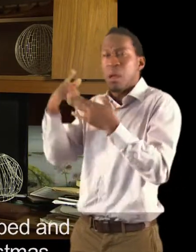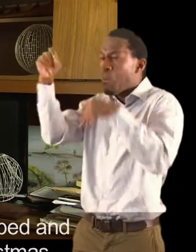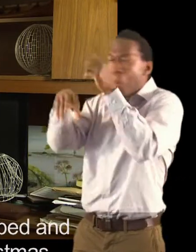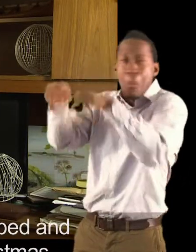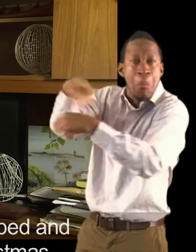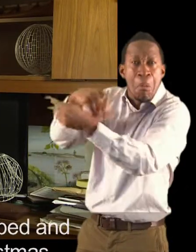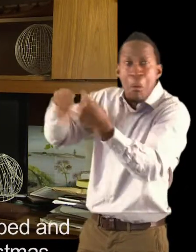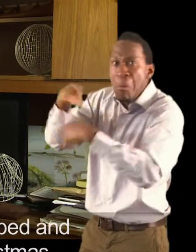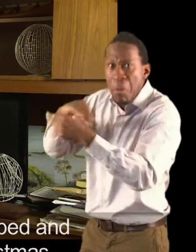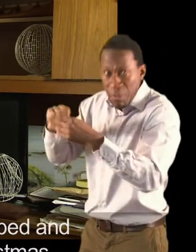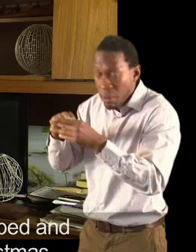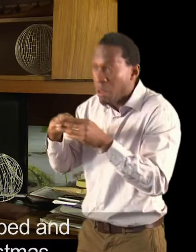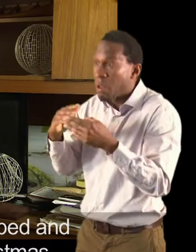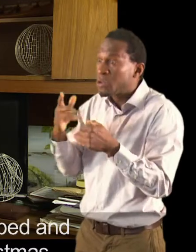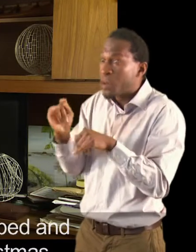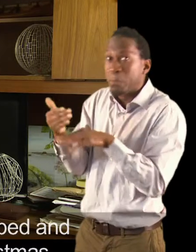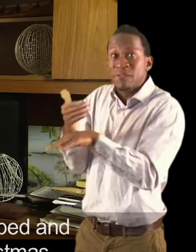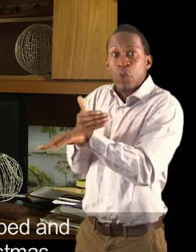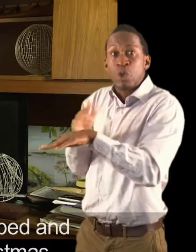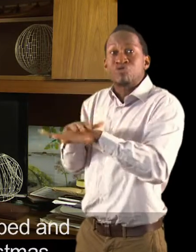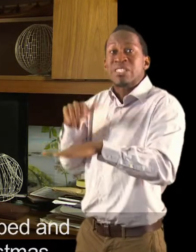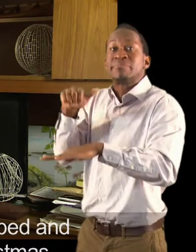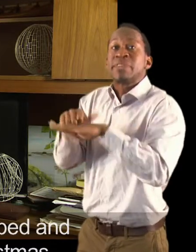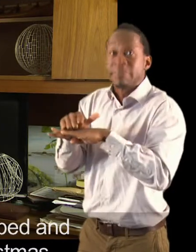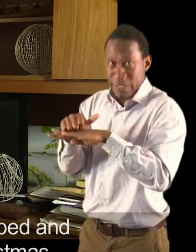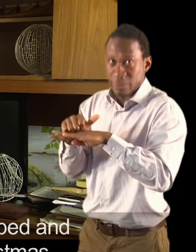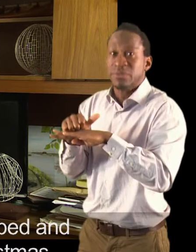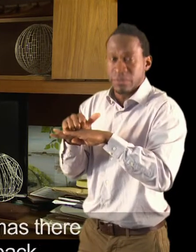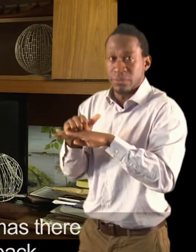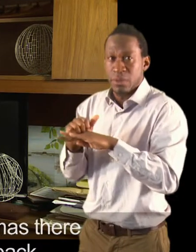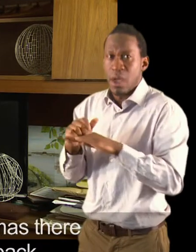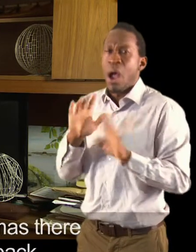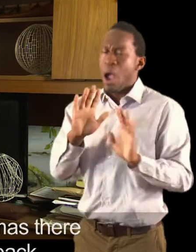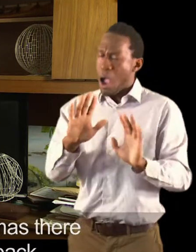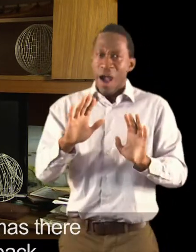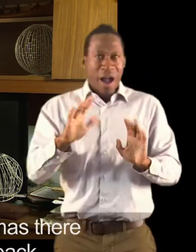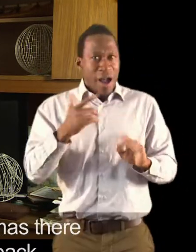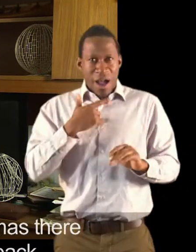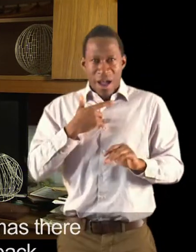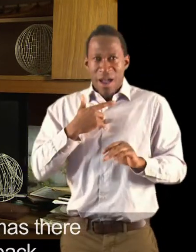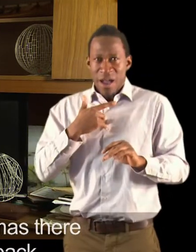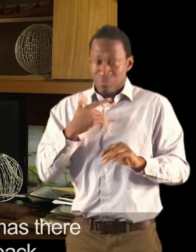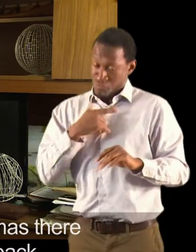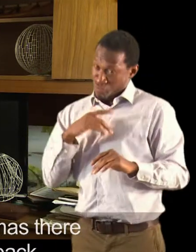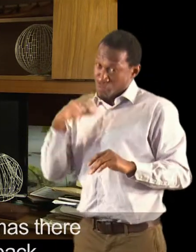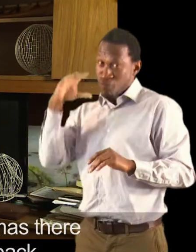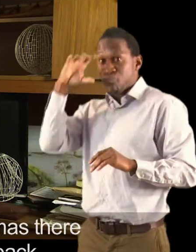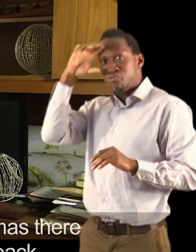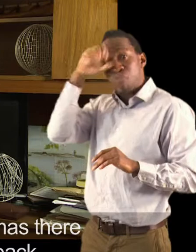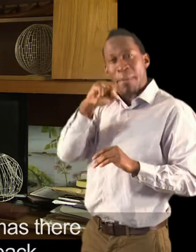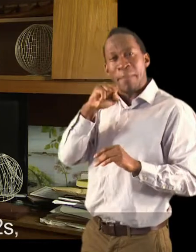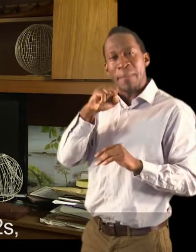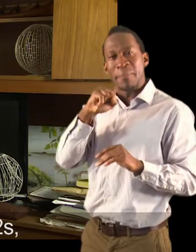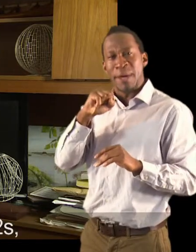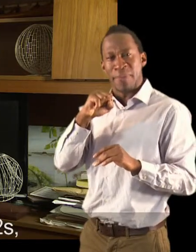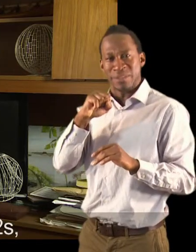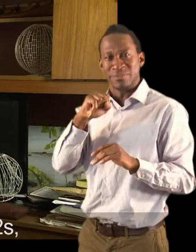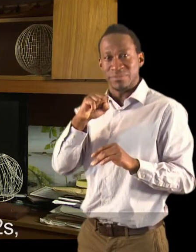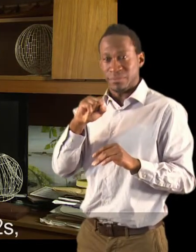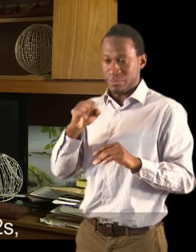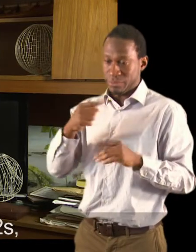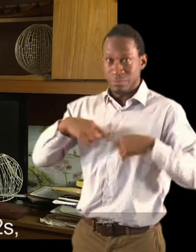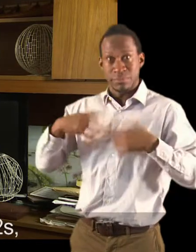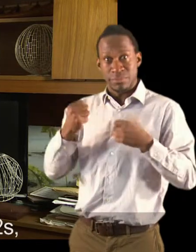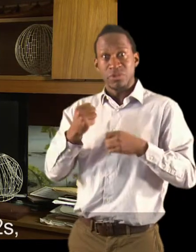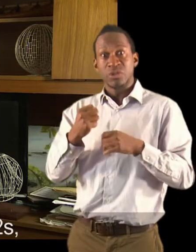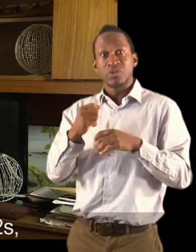bombs stopped, and that was just before Christmas. I remember we had Christmas there, and then they took us back, but we still